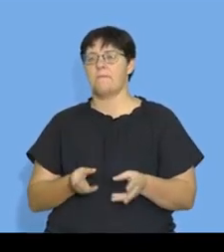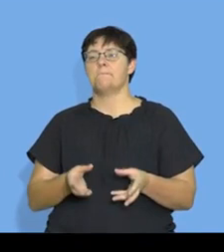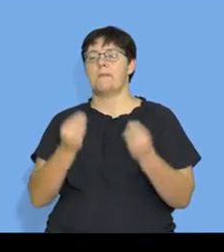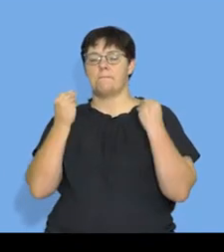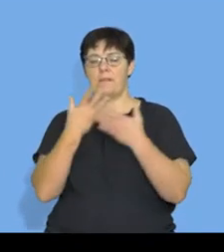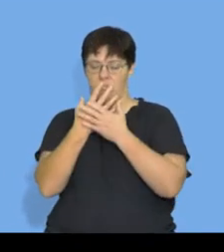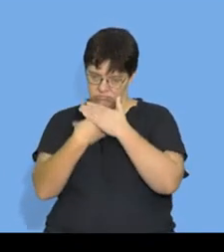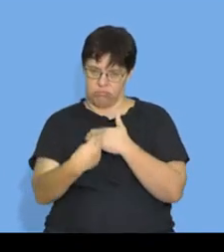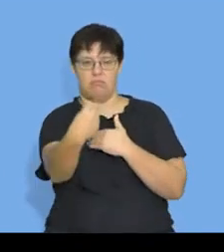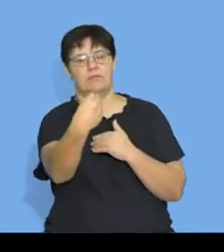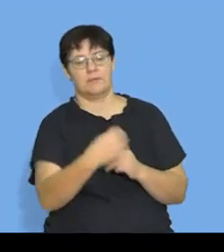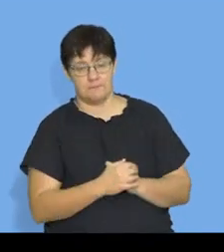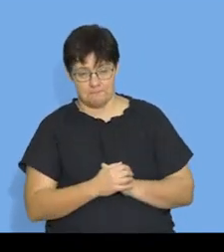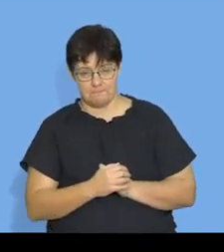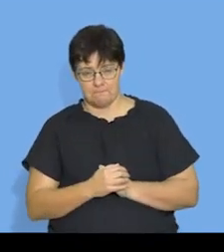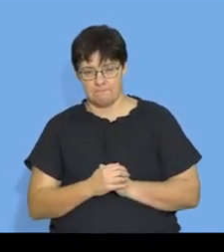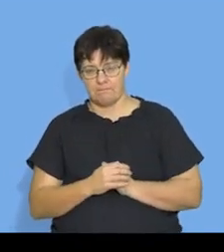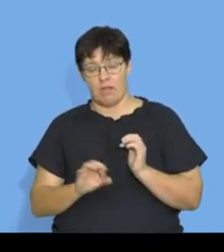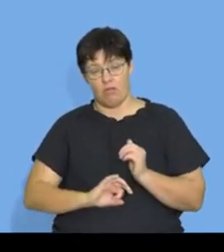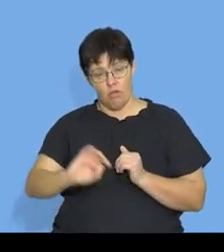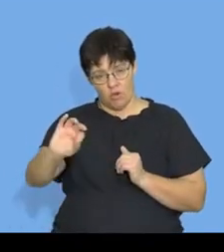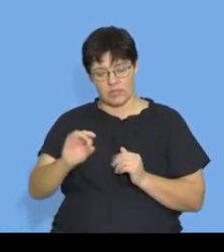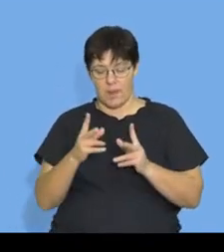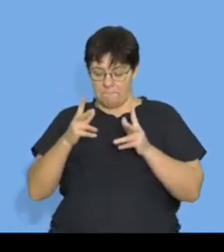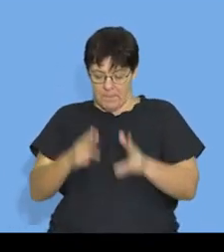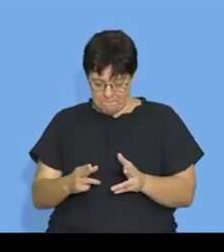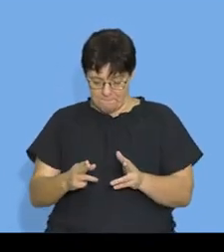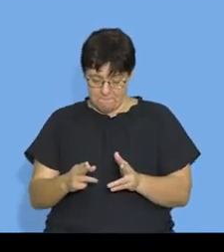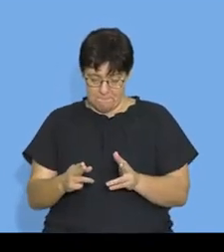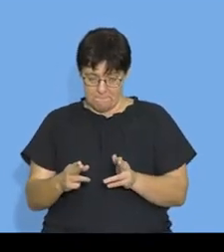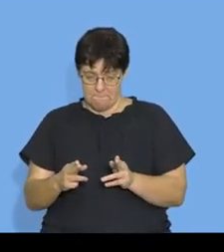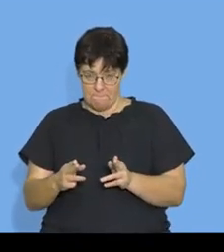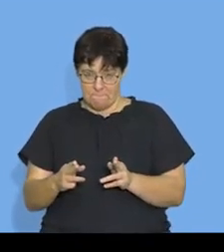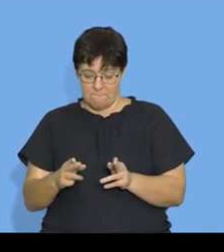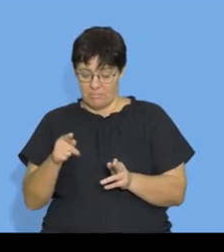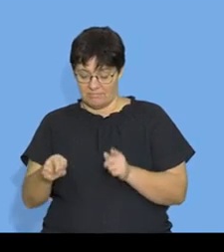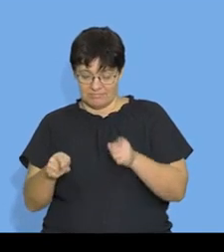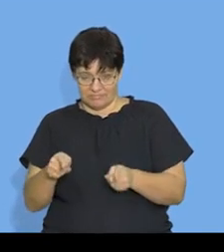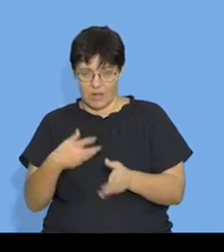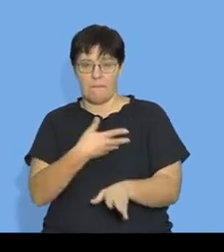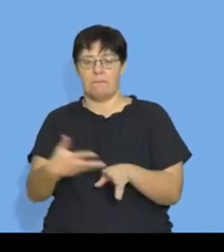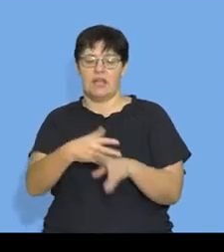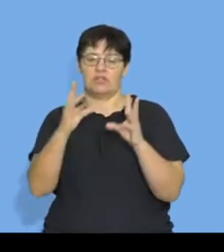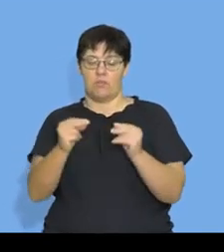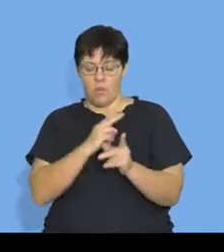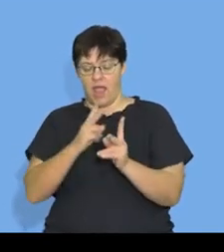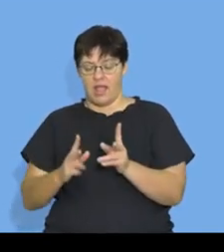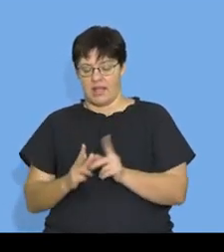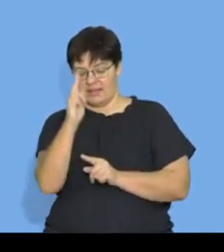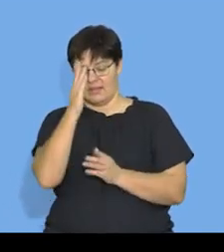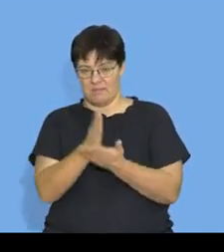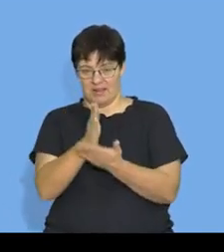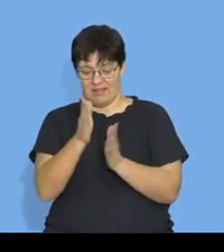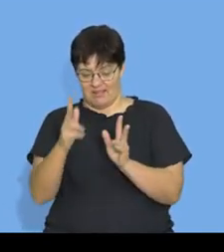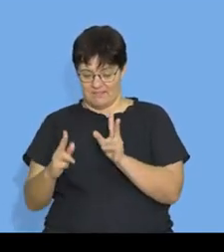you'll find that the rest of the baby emerges. The umbilical cord is then clamped in 2 places to prevent the bleeding when it is